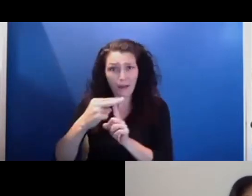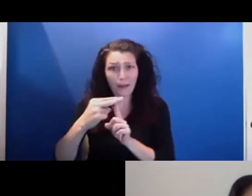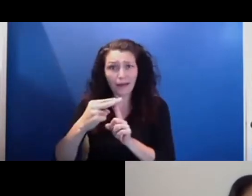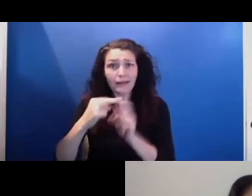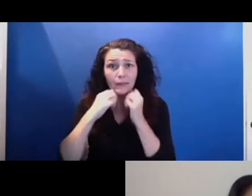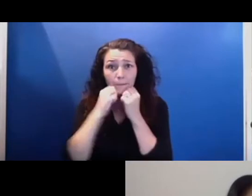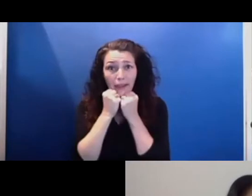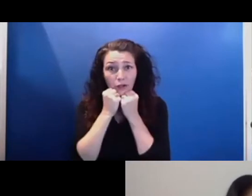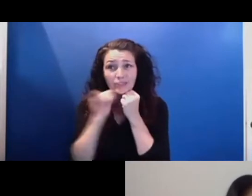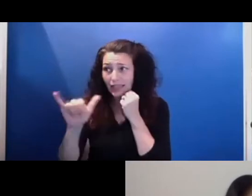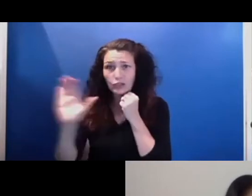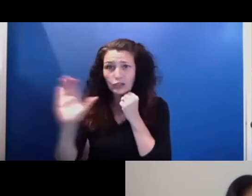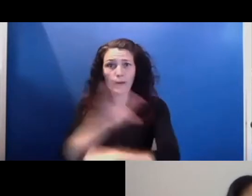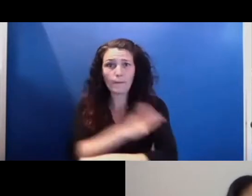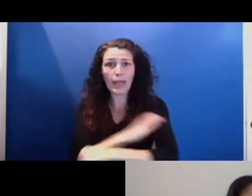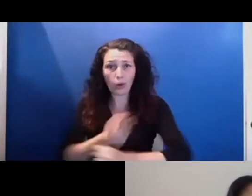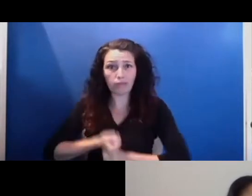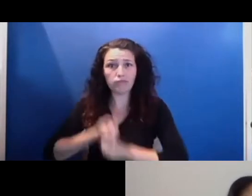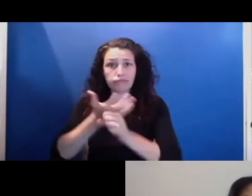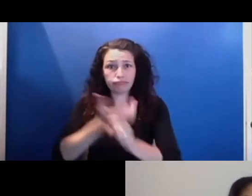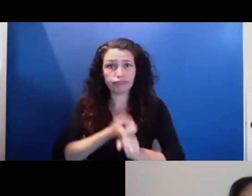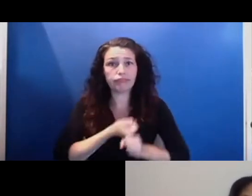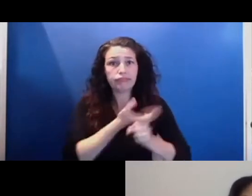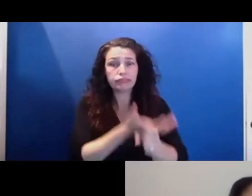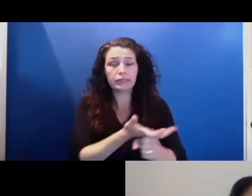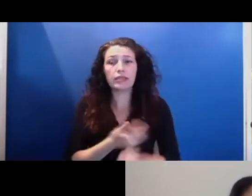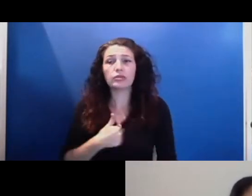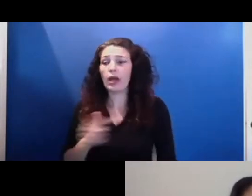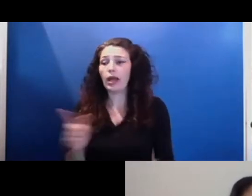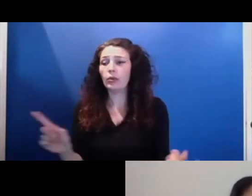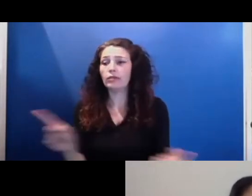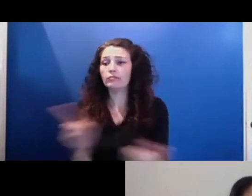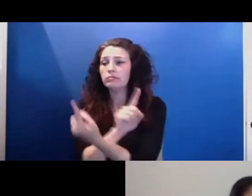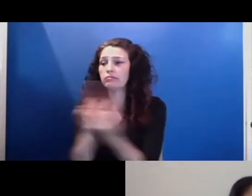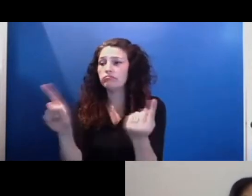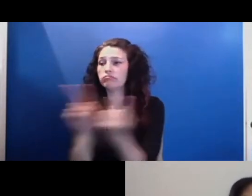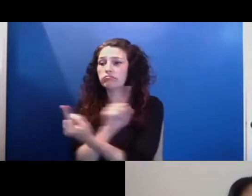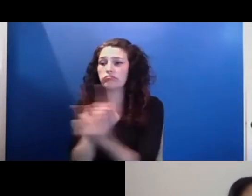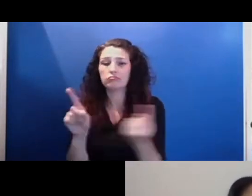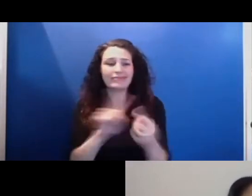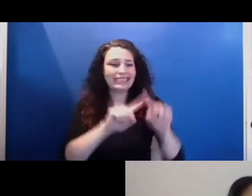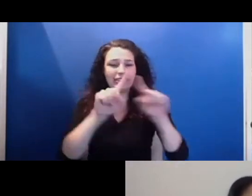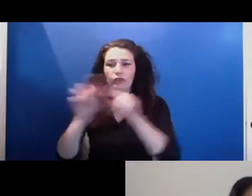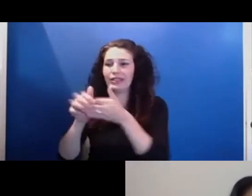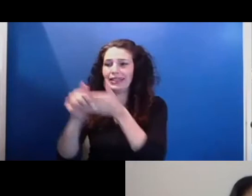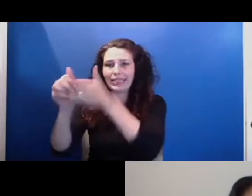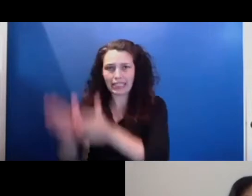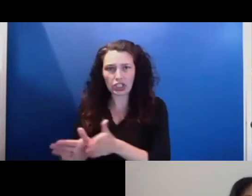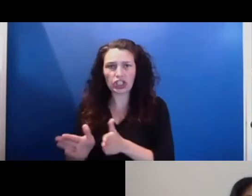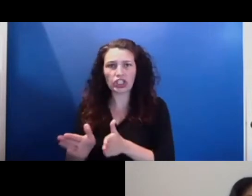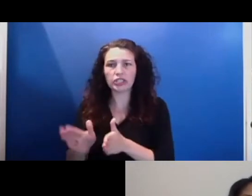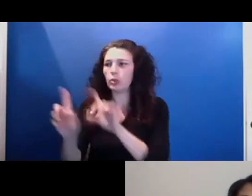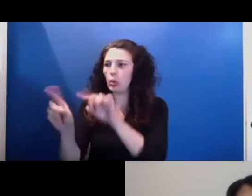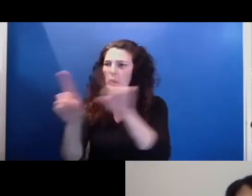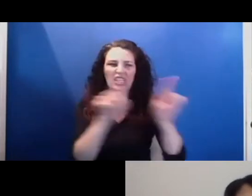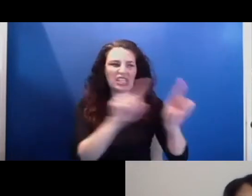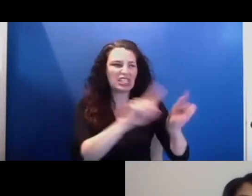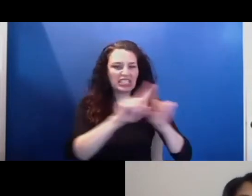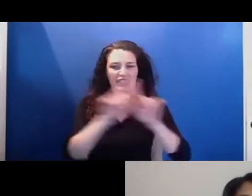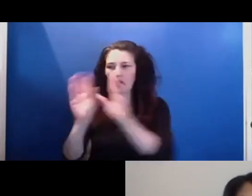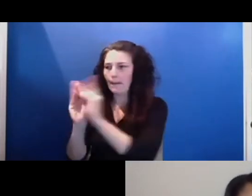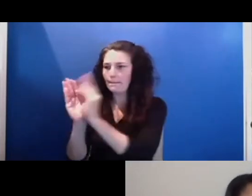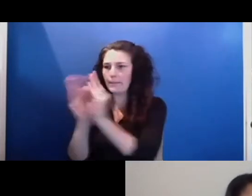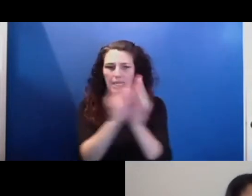different meetings, I met with different leaders, and they showed me how to speak up. I even